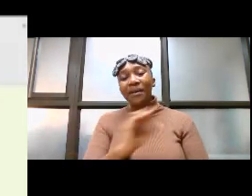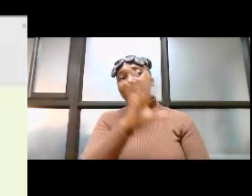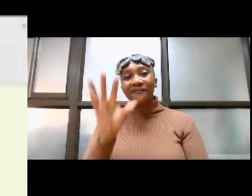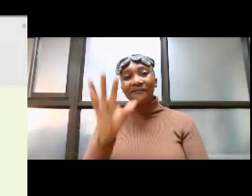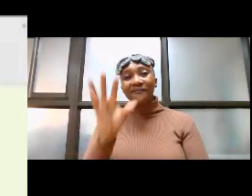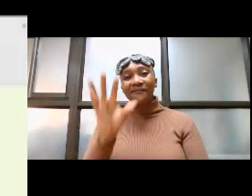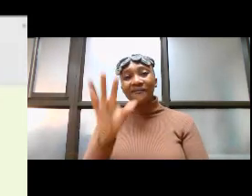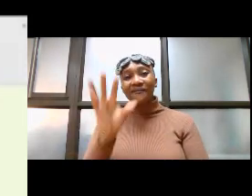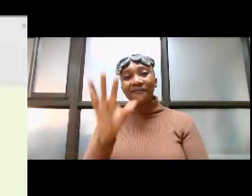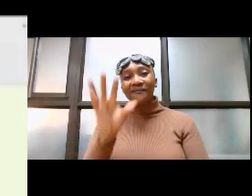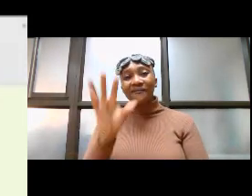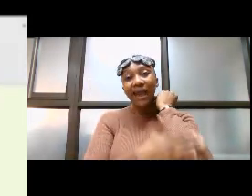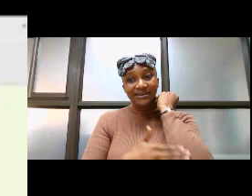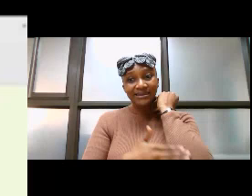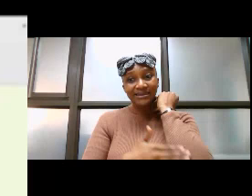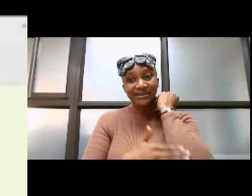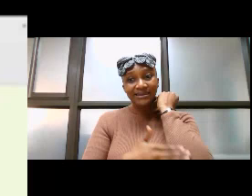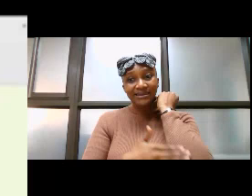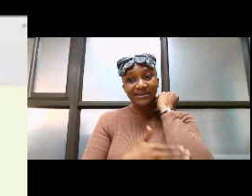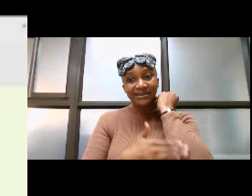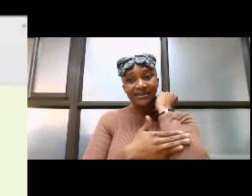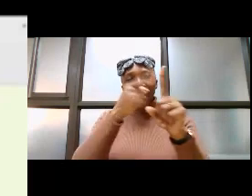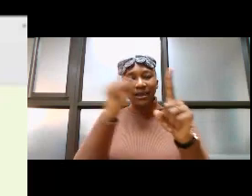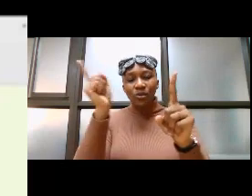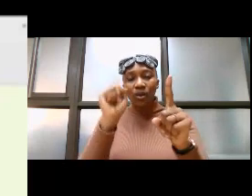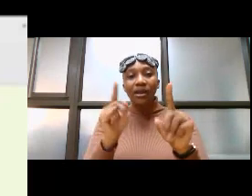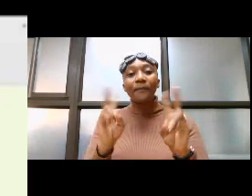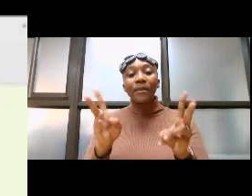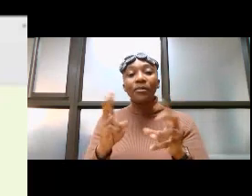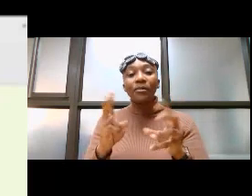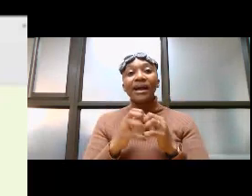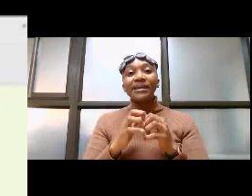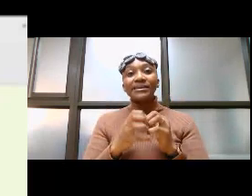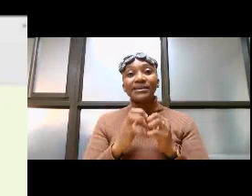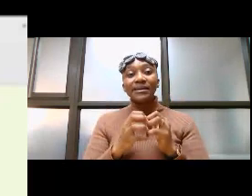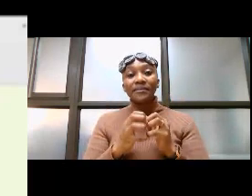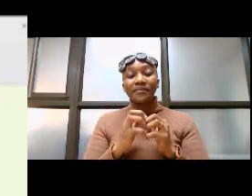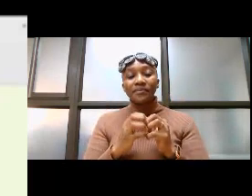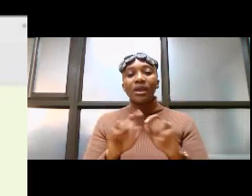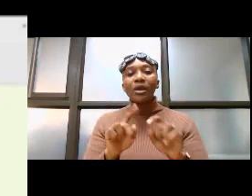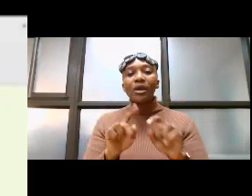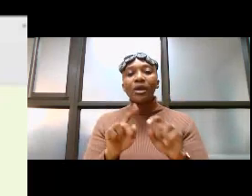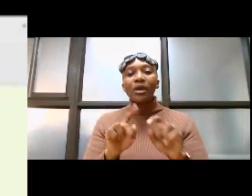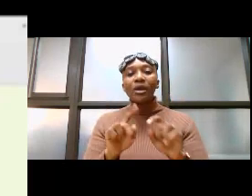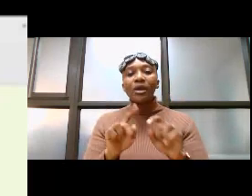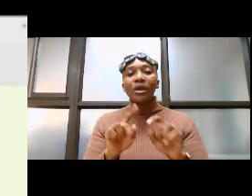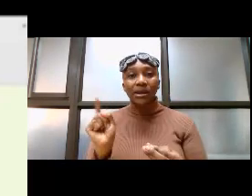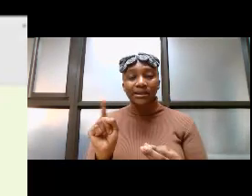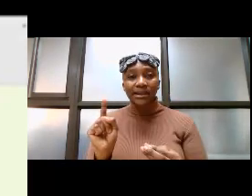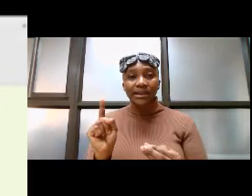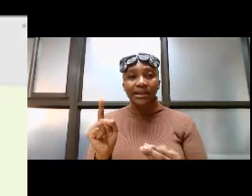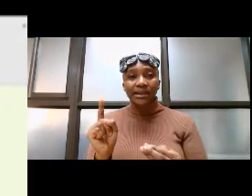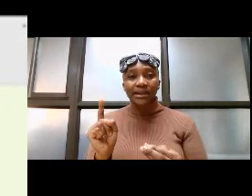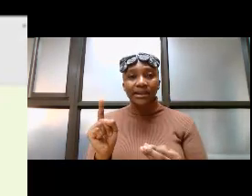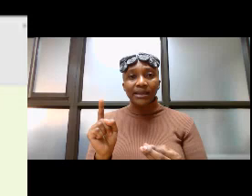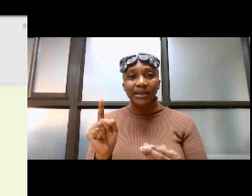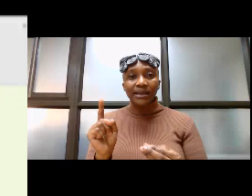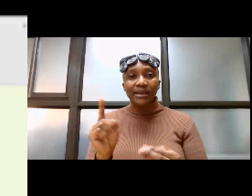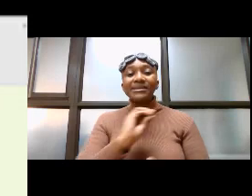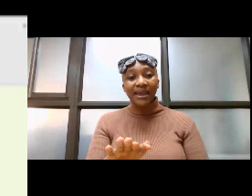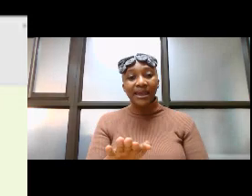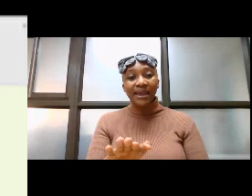especially targeting people with albinism. And also we have disabled children, cases where disabled